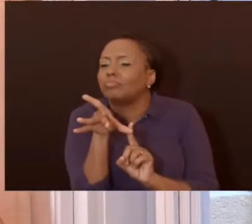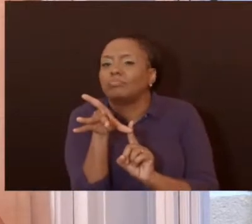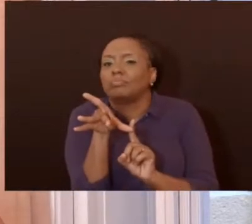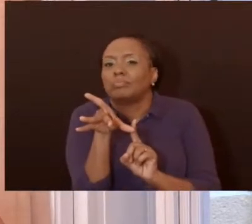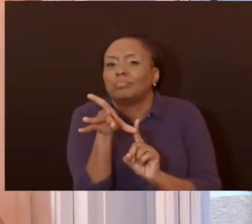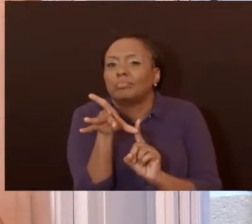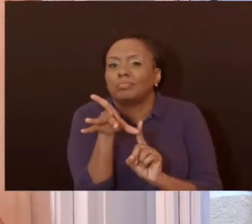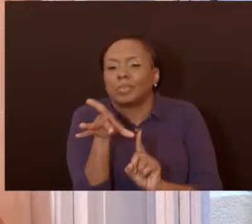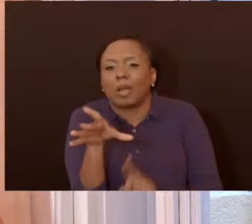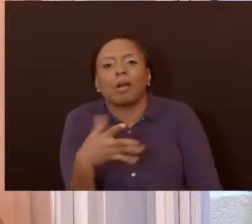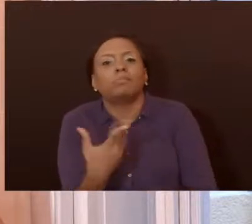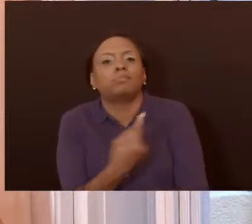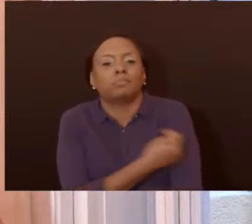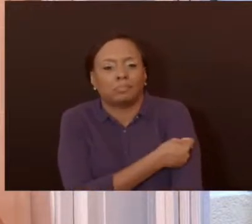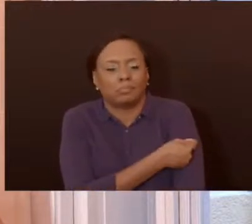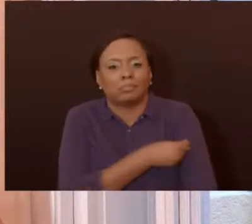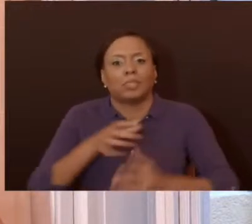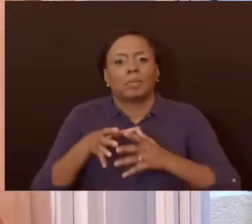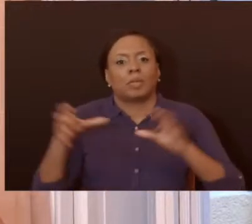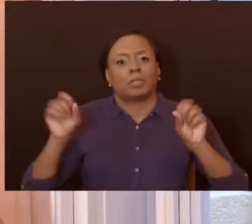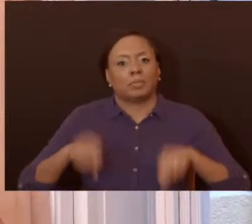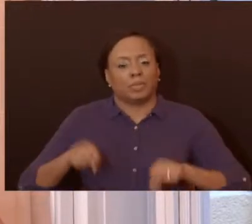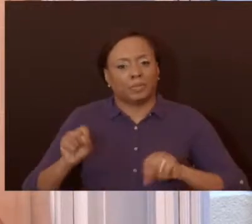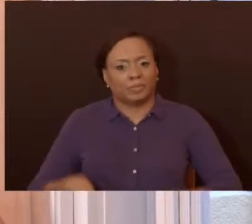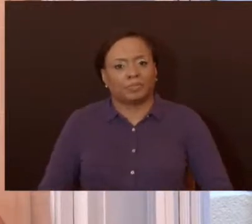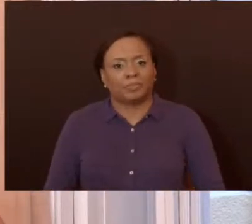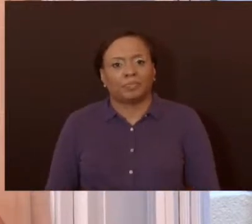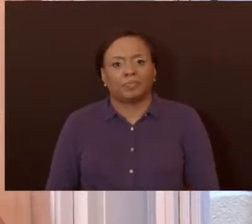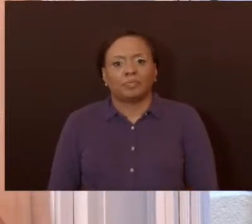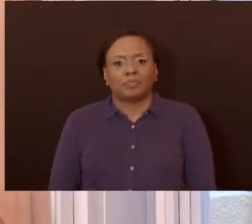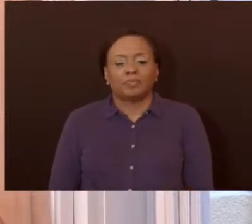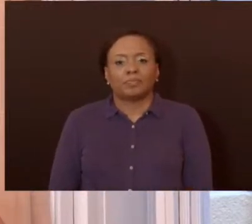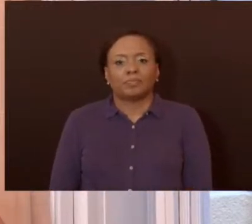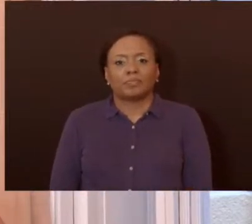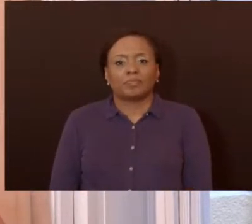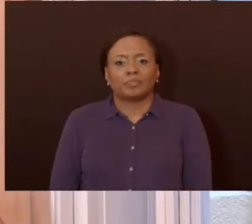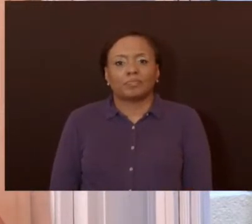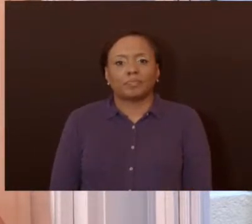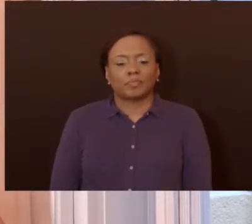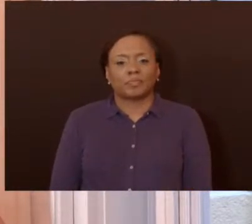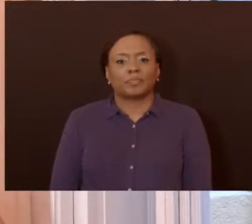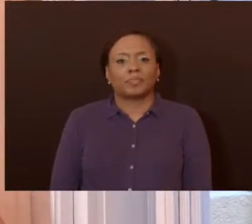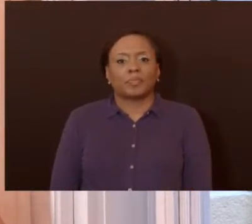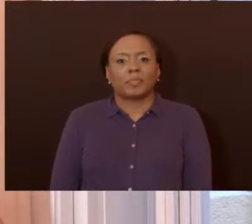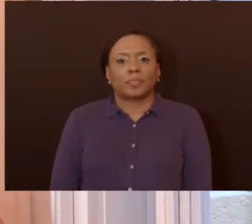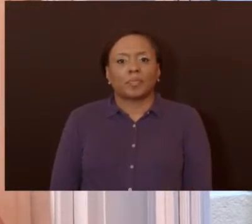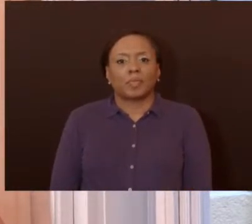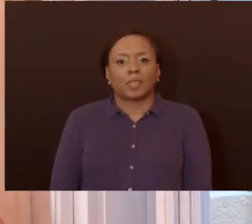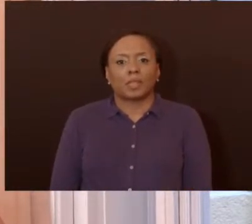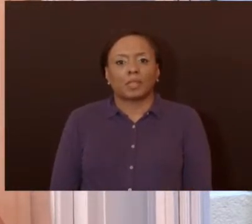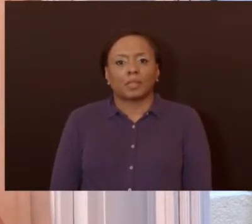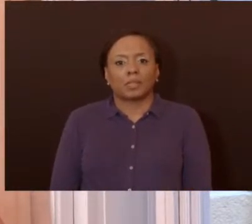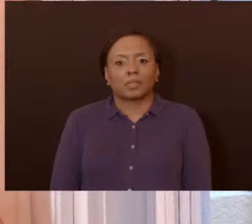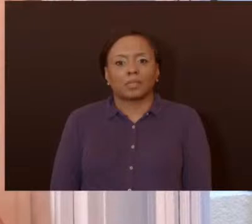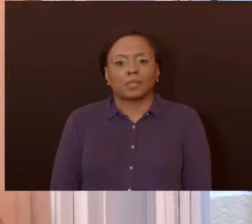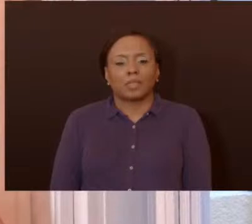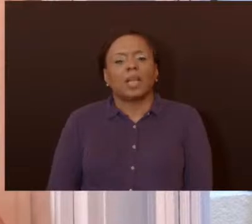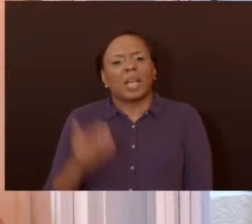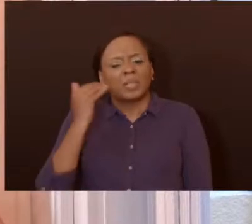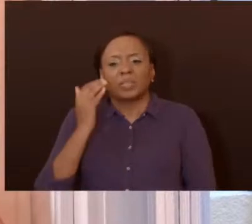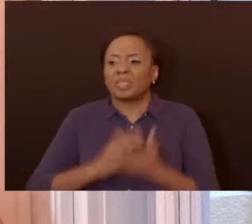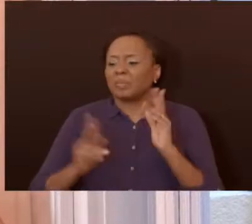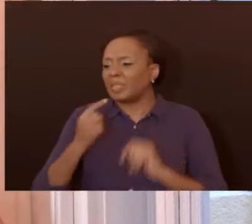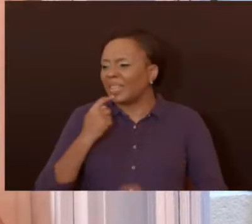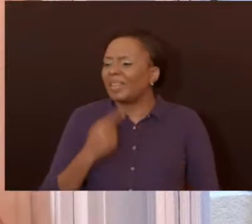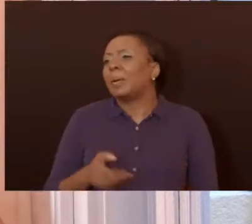get as many persons vaccinated as possible. And I know some persons may say to me that, yeah, even though you're vaccinated, you can still get disease.